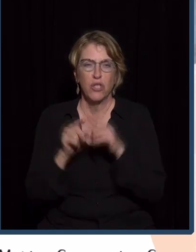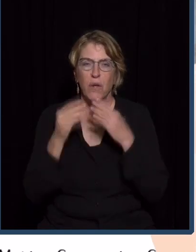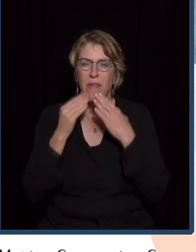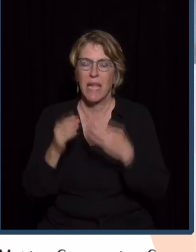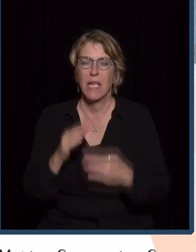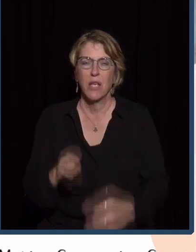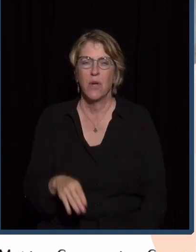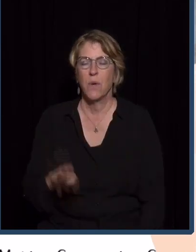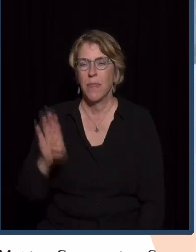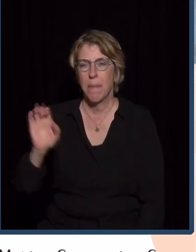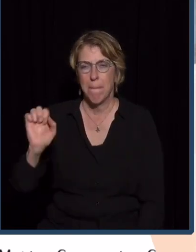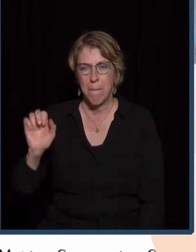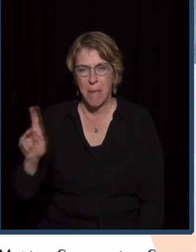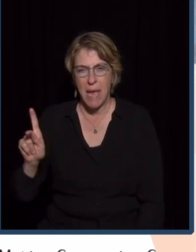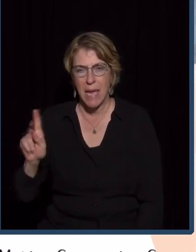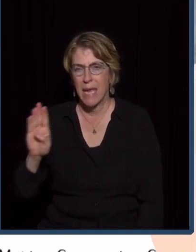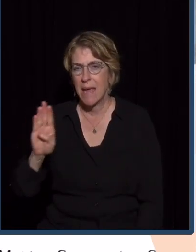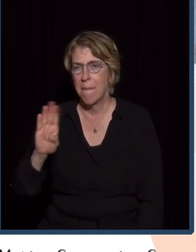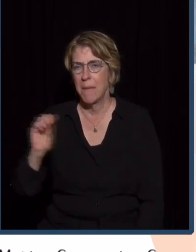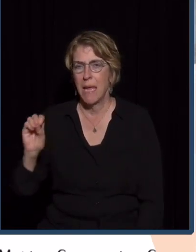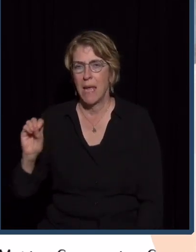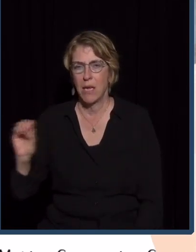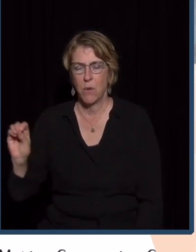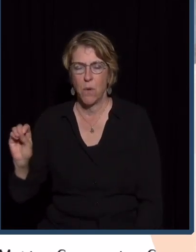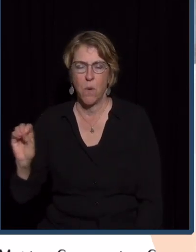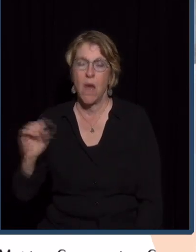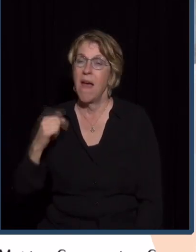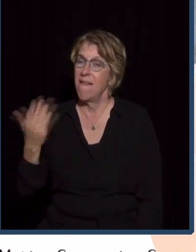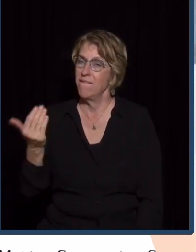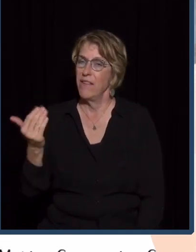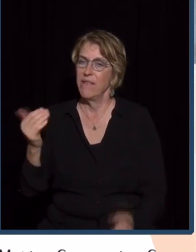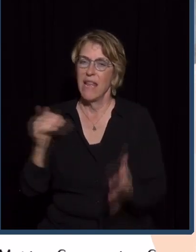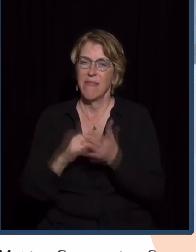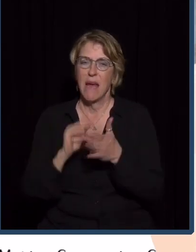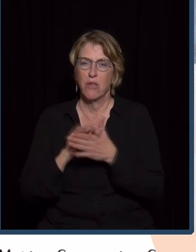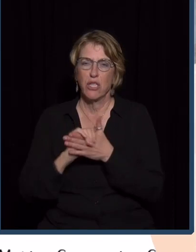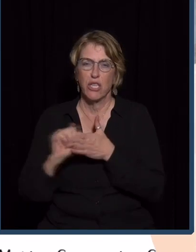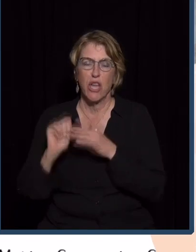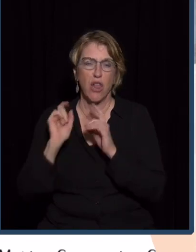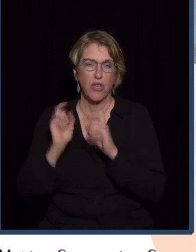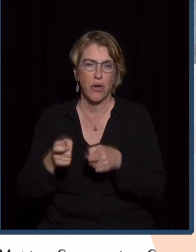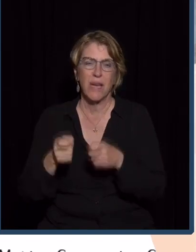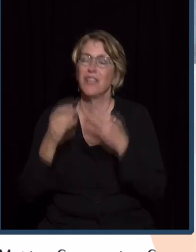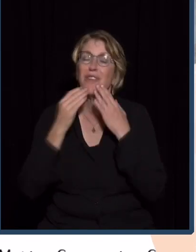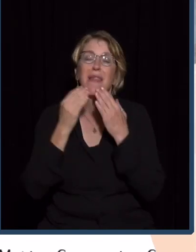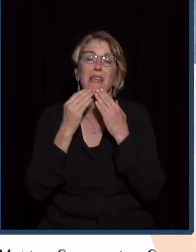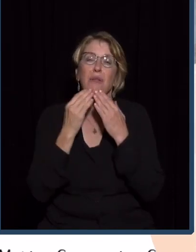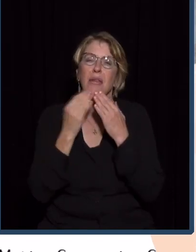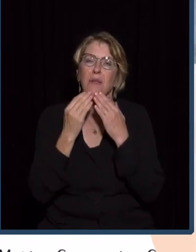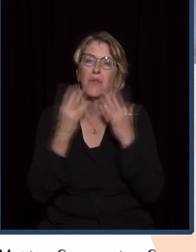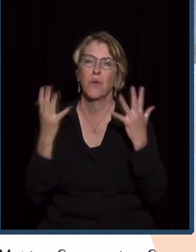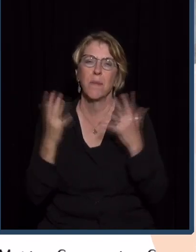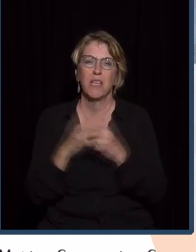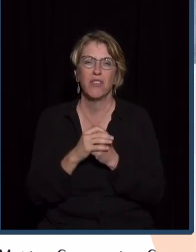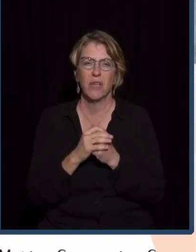Harris Bank, who has made a $15,000 donation to support our efforts tonight. Thank you so much. Mike Steinhauser